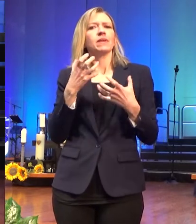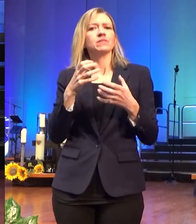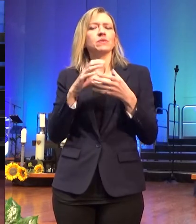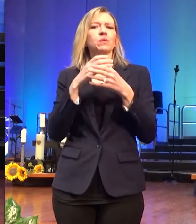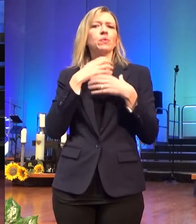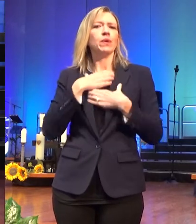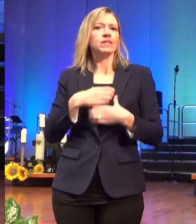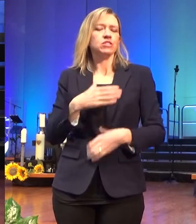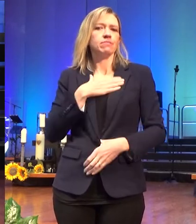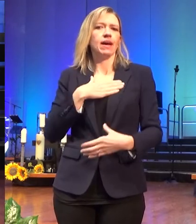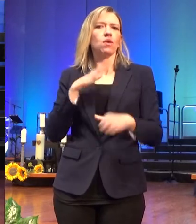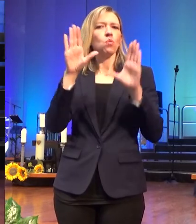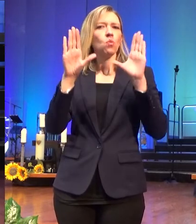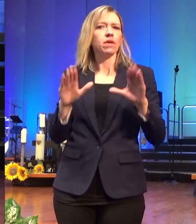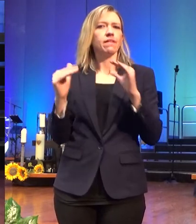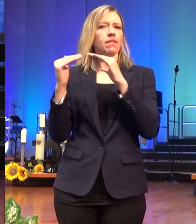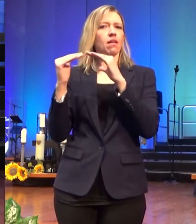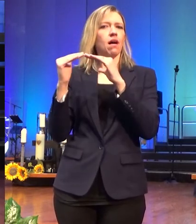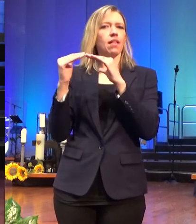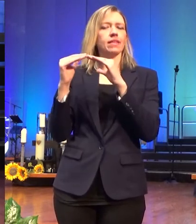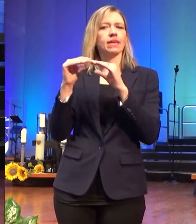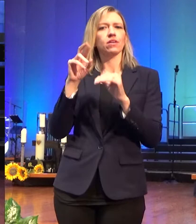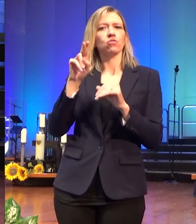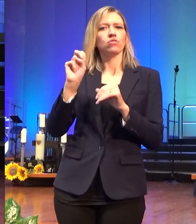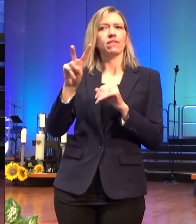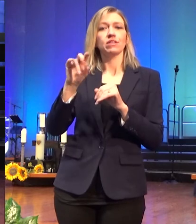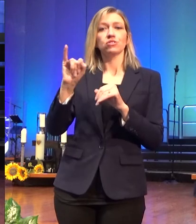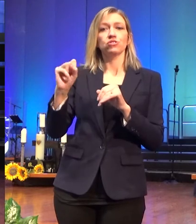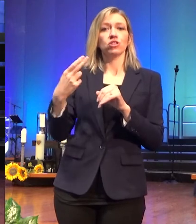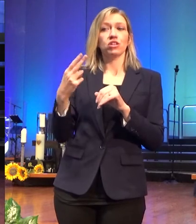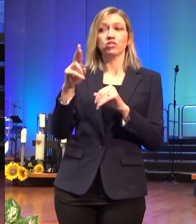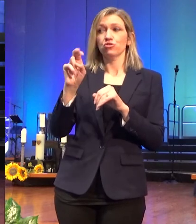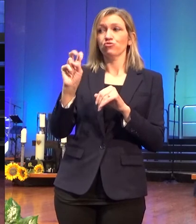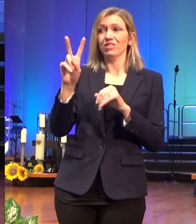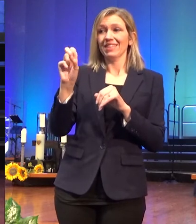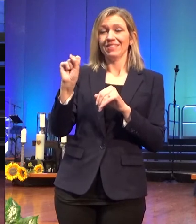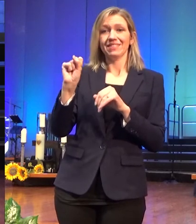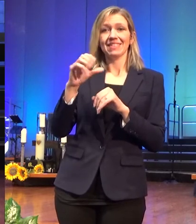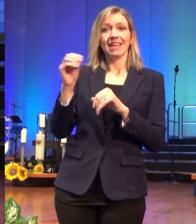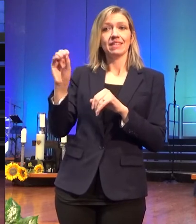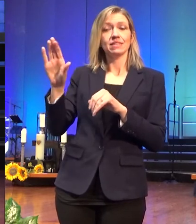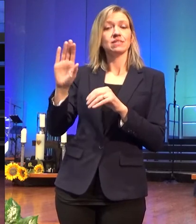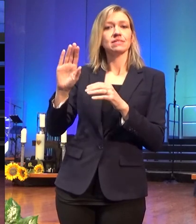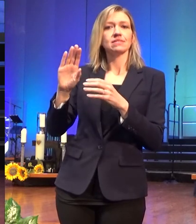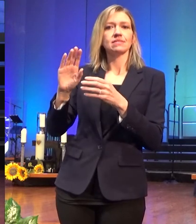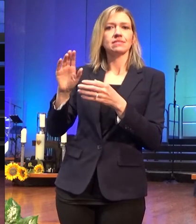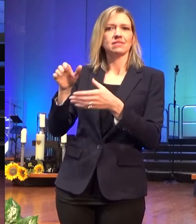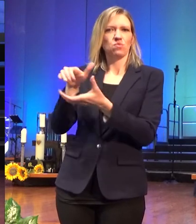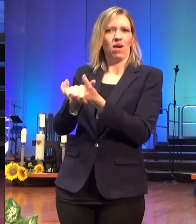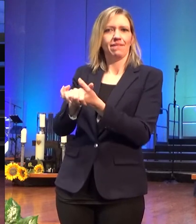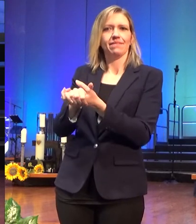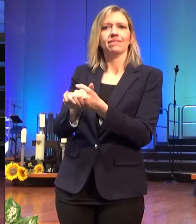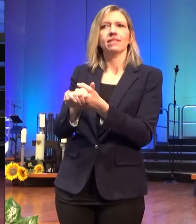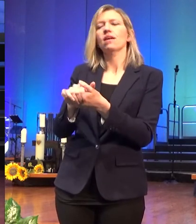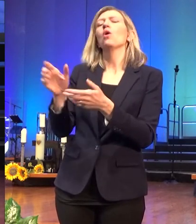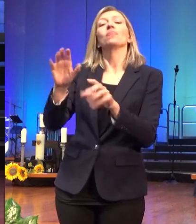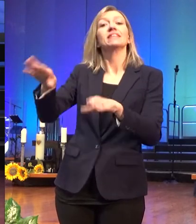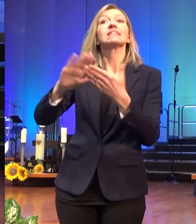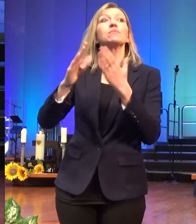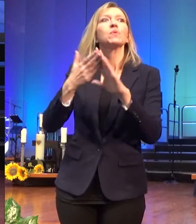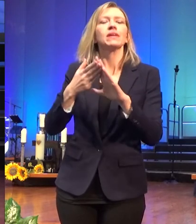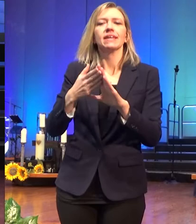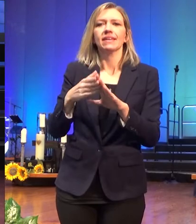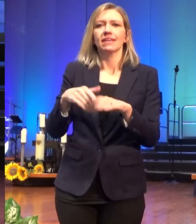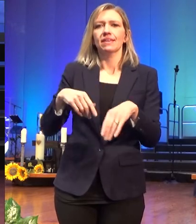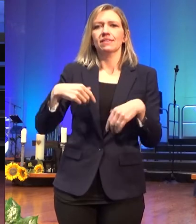my wonderful colleague, Reverend Josh Reeves, and our entire community a happy anniversary. Friday was 3 years ago since Reverend Josh